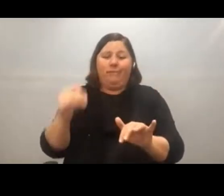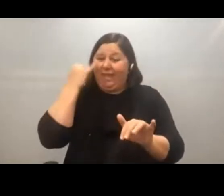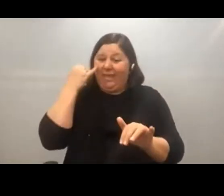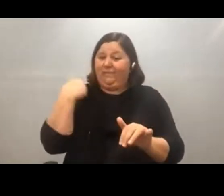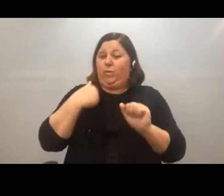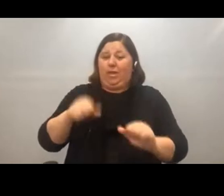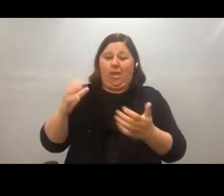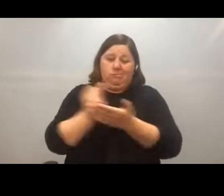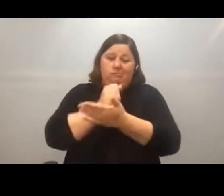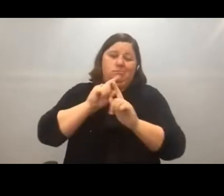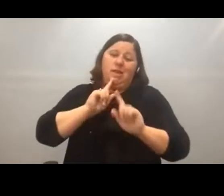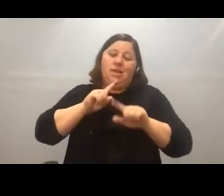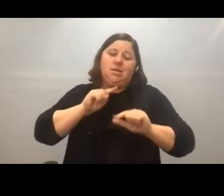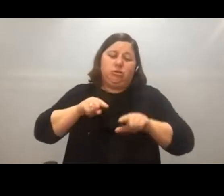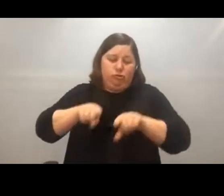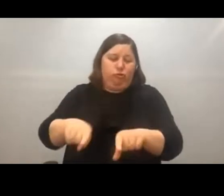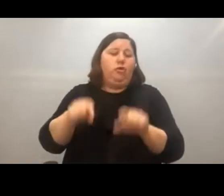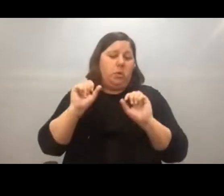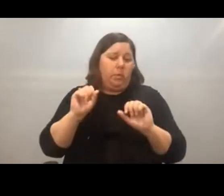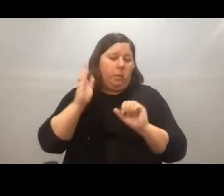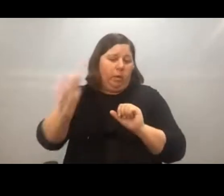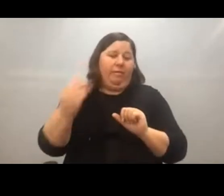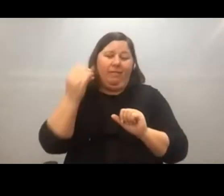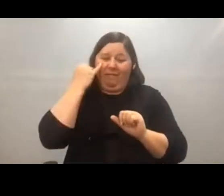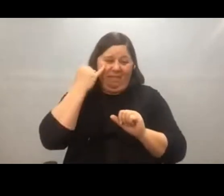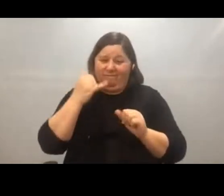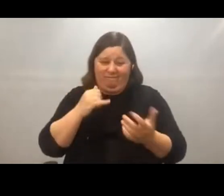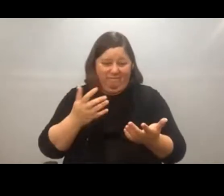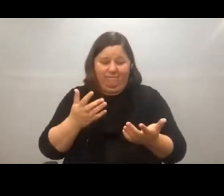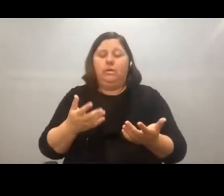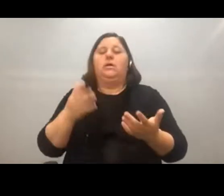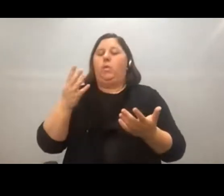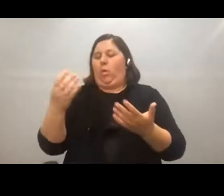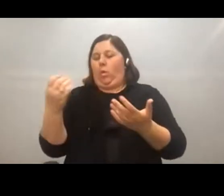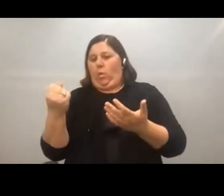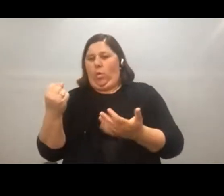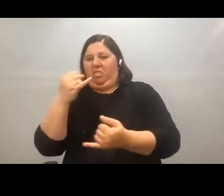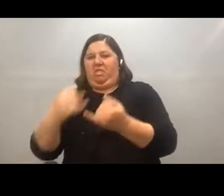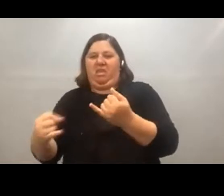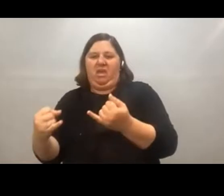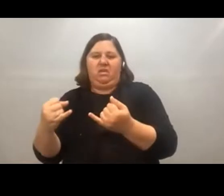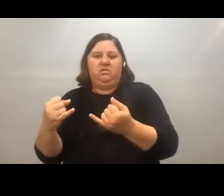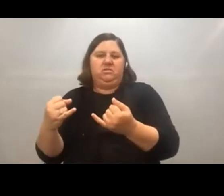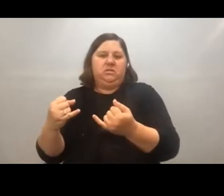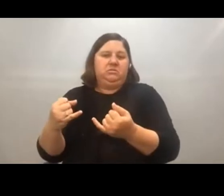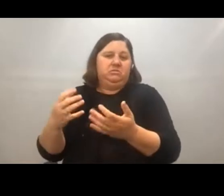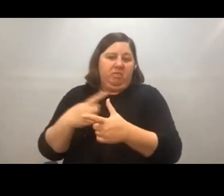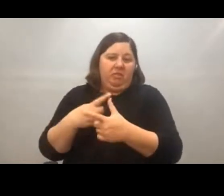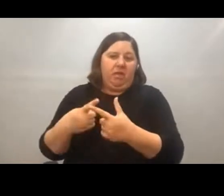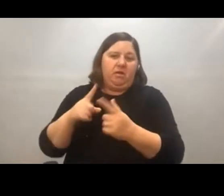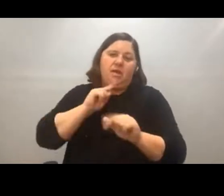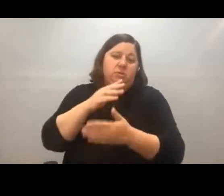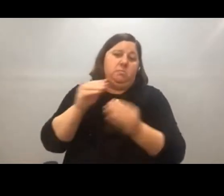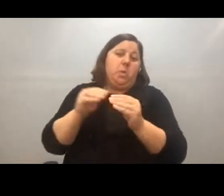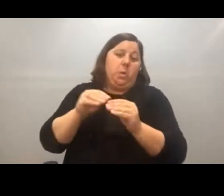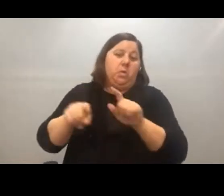there we will otherwise we'll bring it up at the very end of um our time together so uh with that being